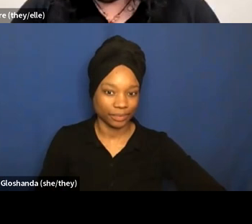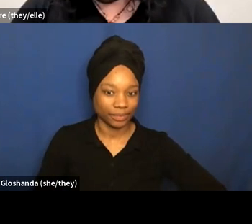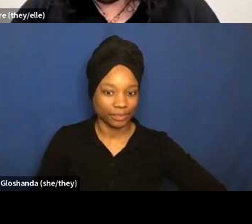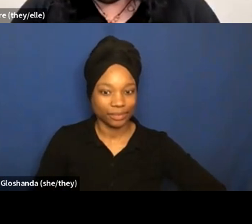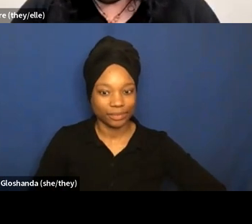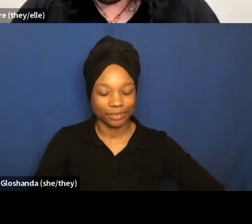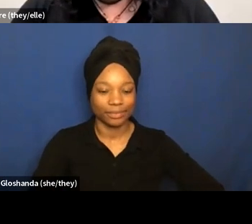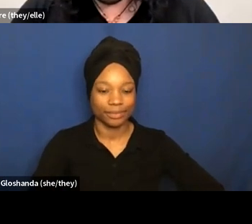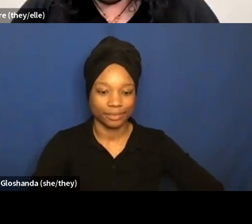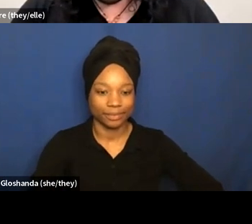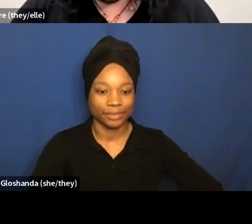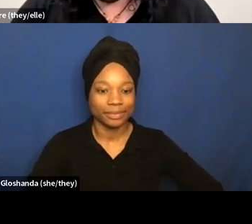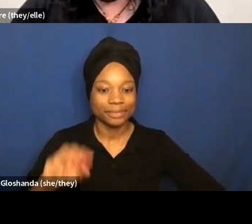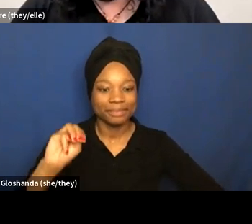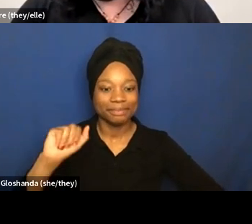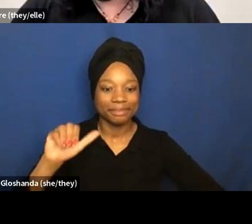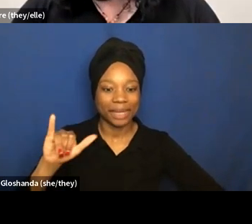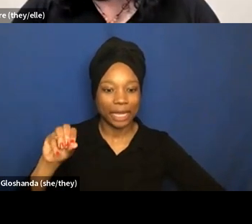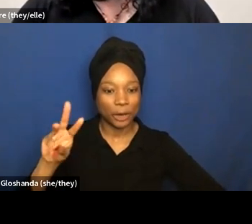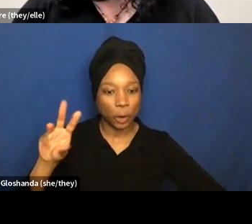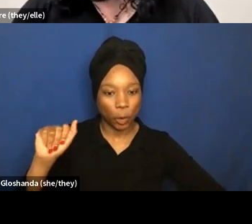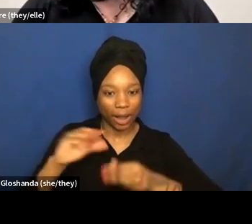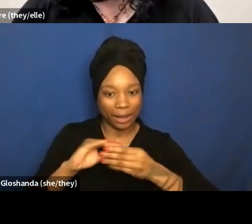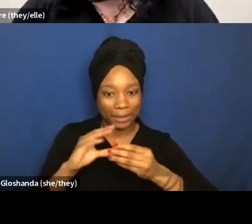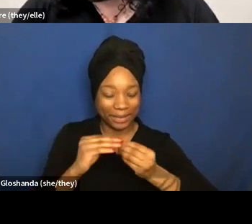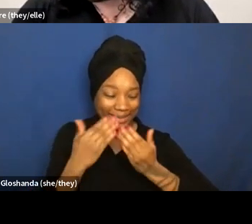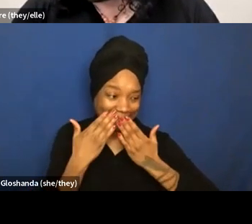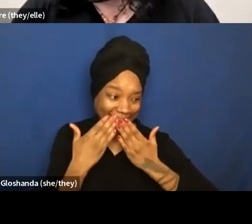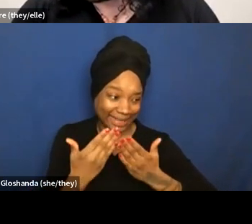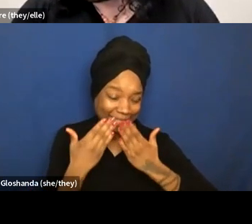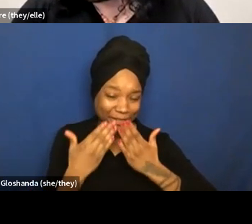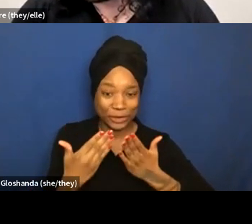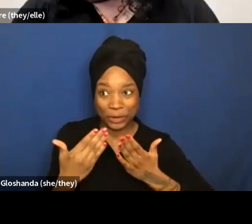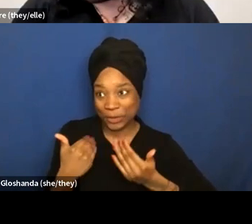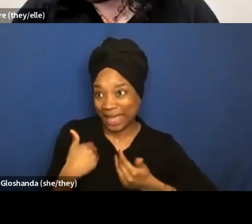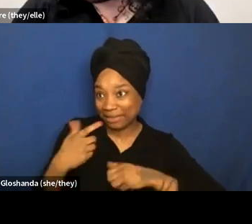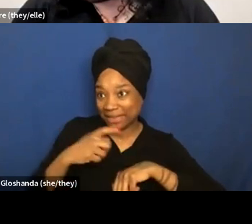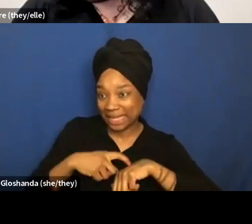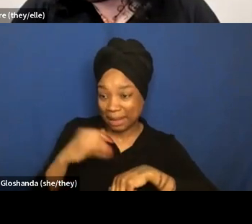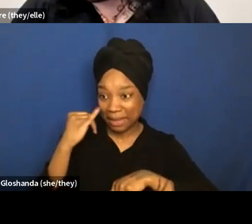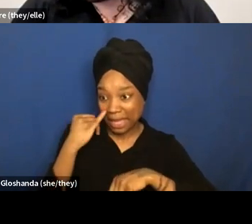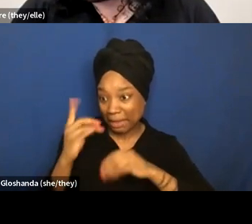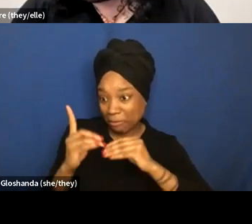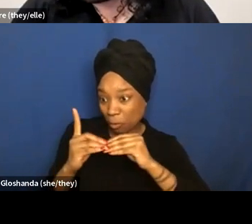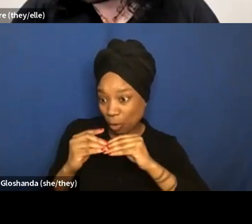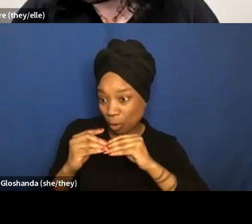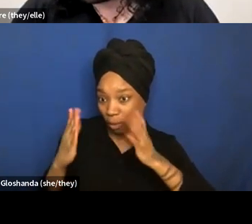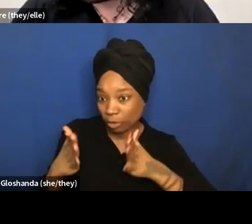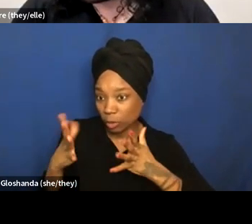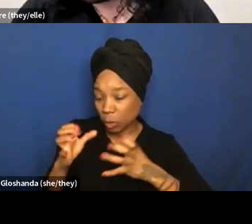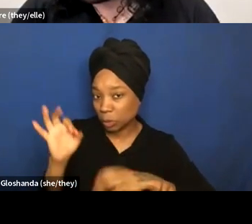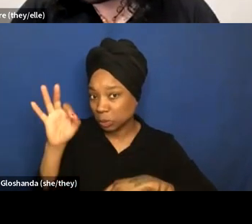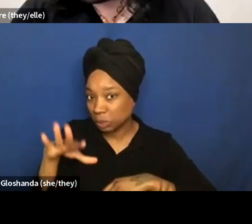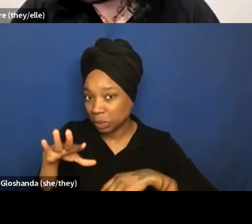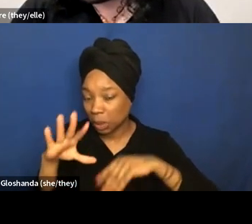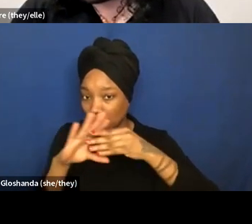Thank you. And we do have time for maybe one person, if there is a comment, addition, a thought.